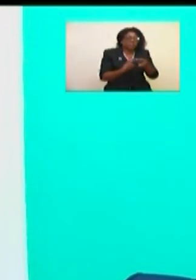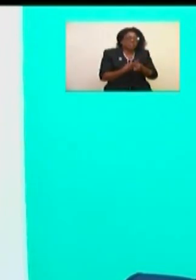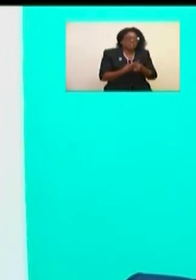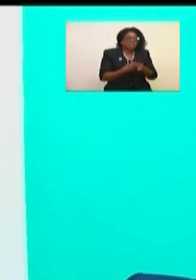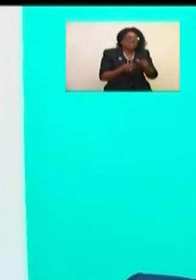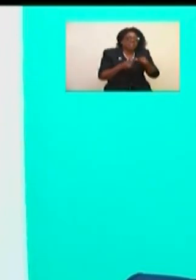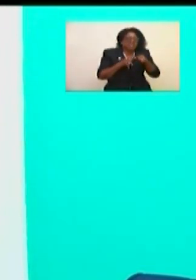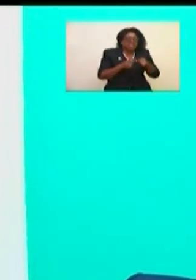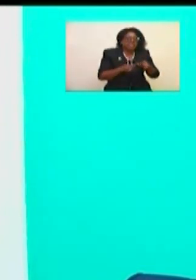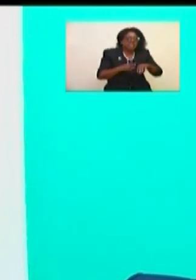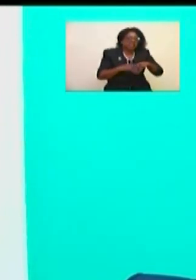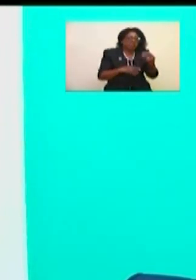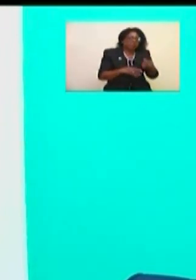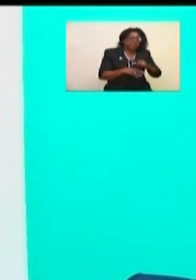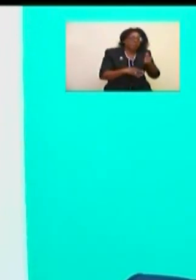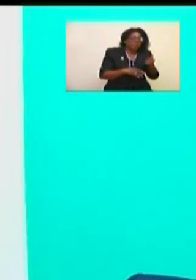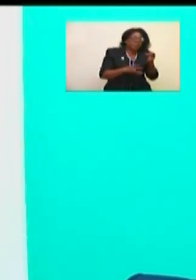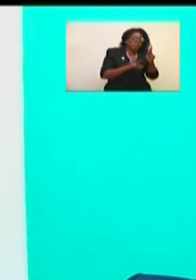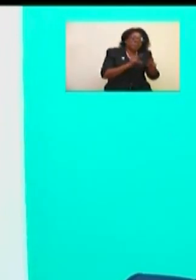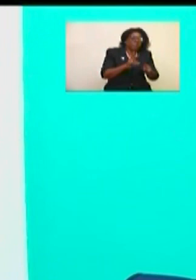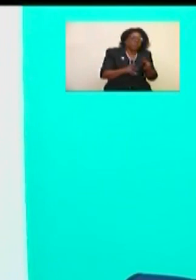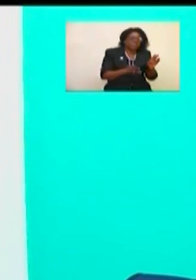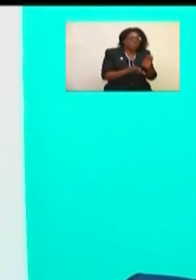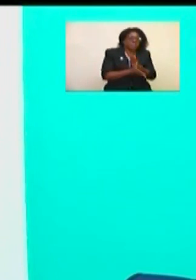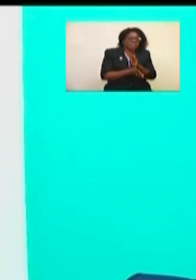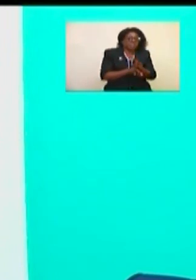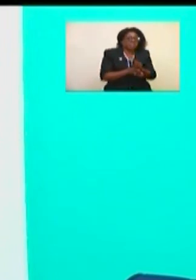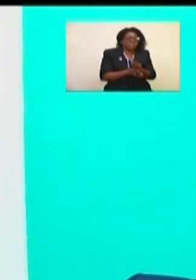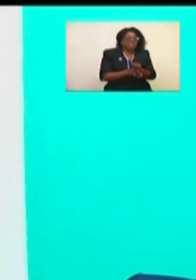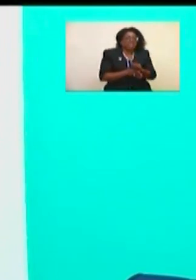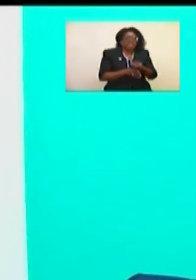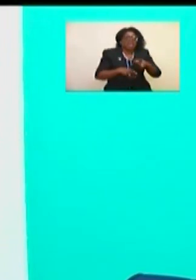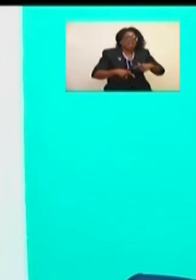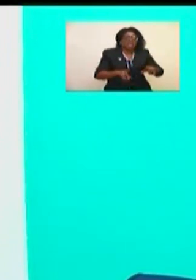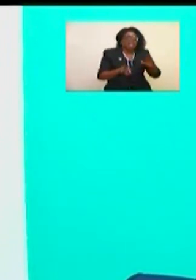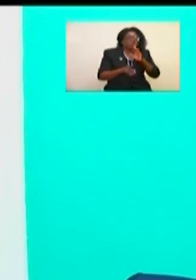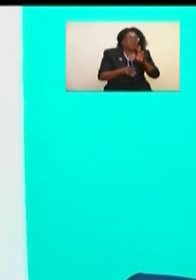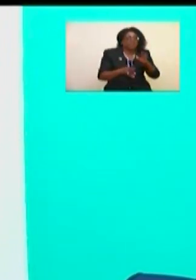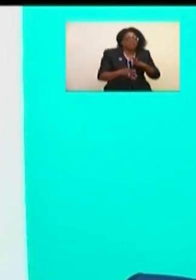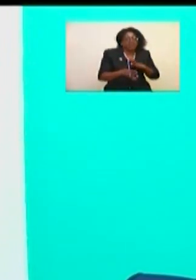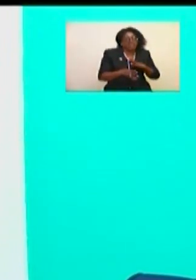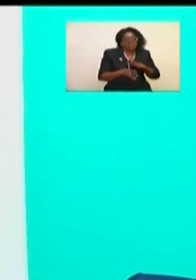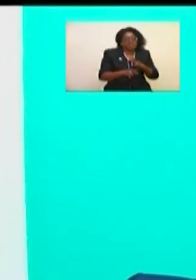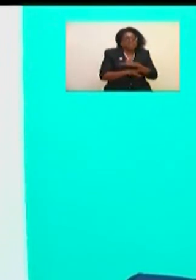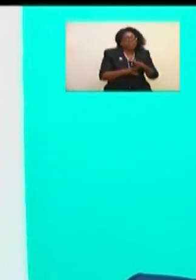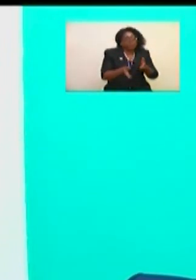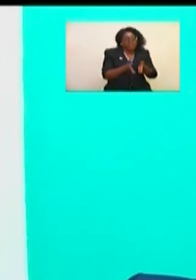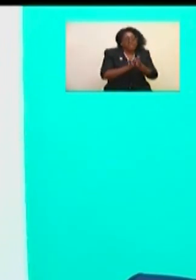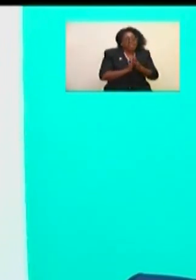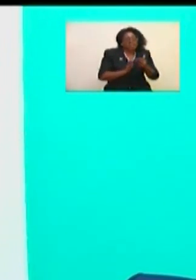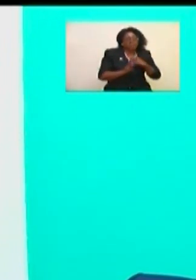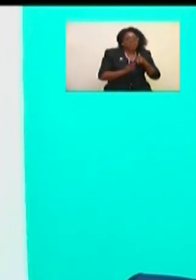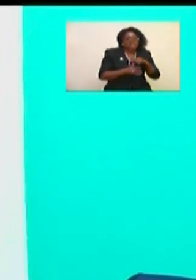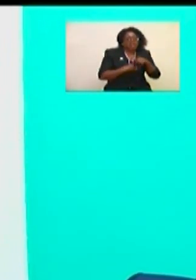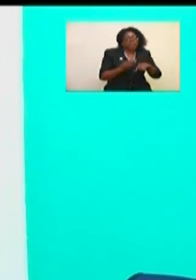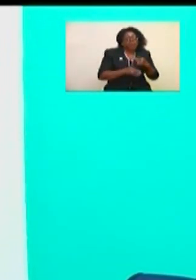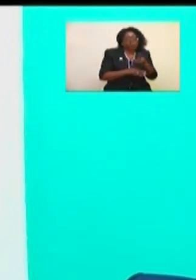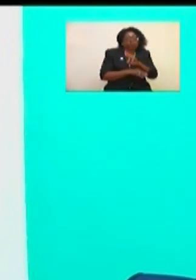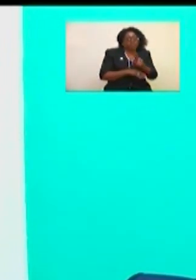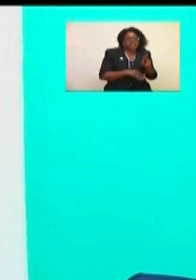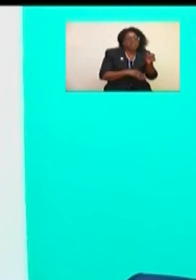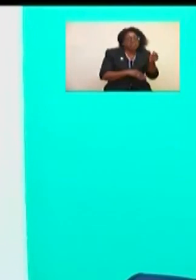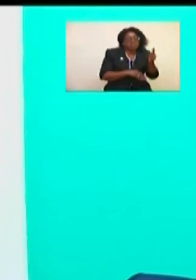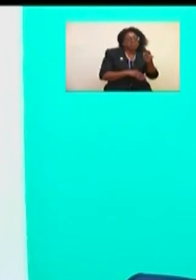fine. Don't ask me about rapes. They want Bahamians to forget that